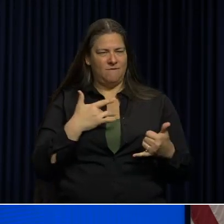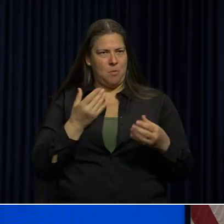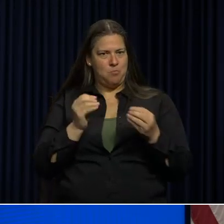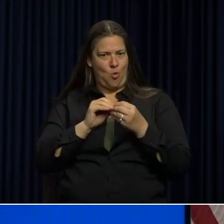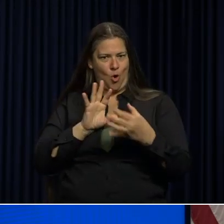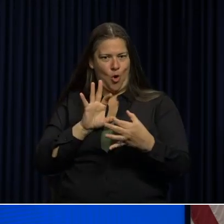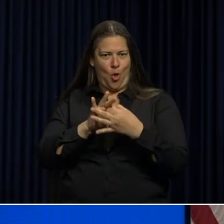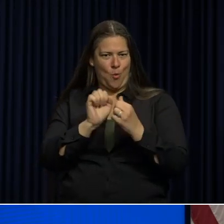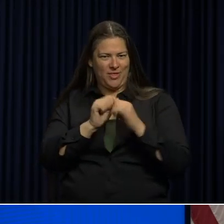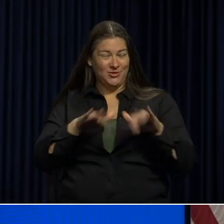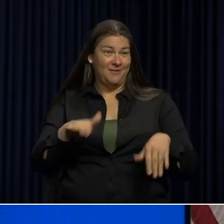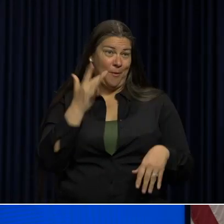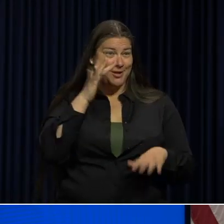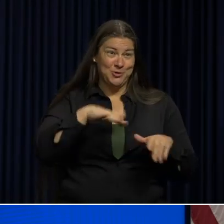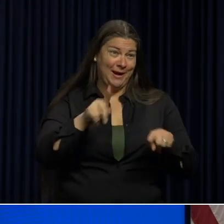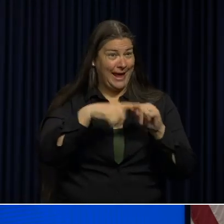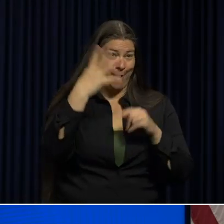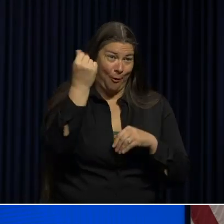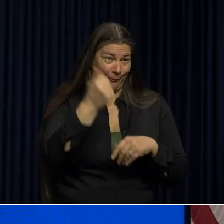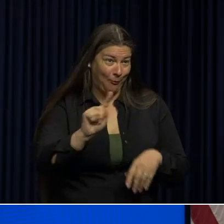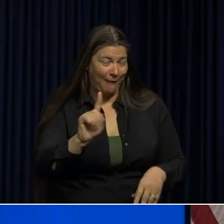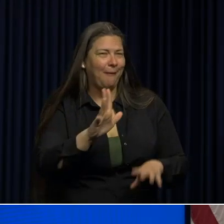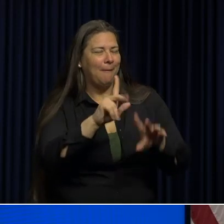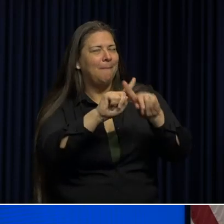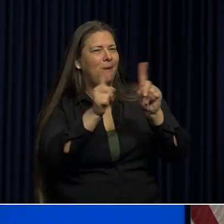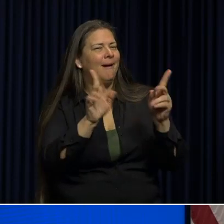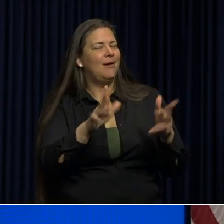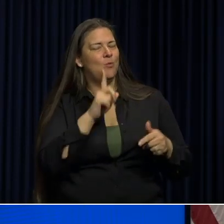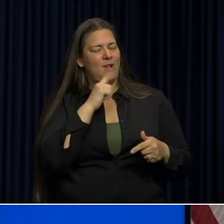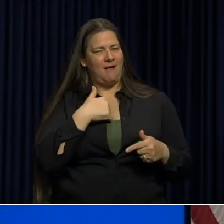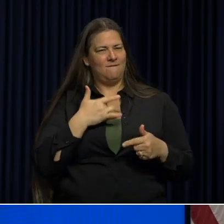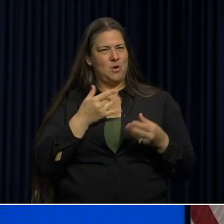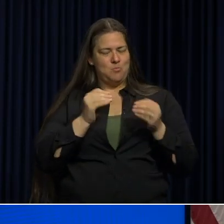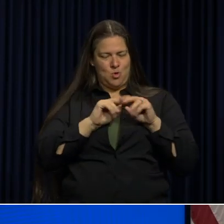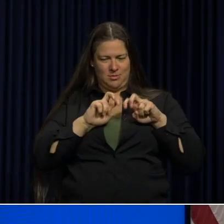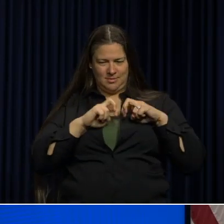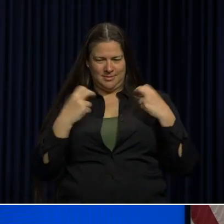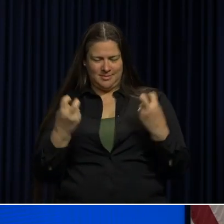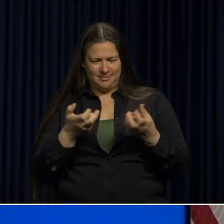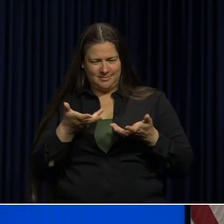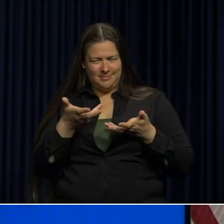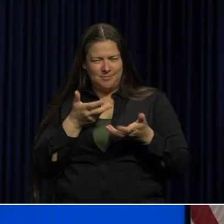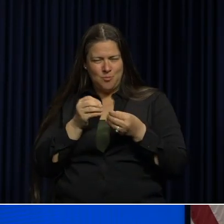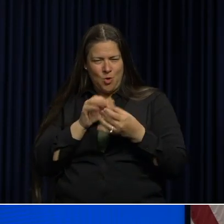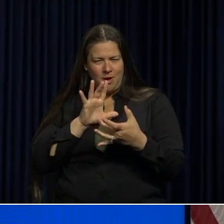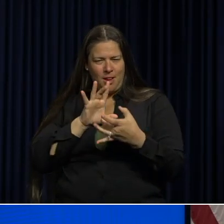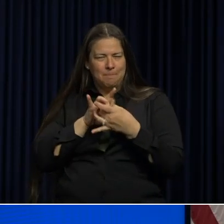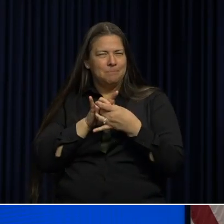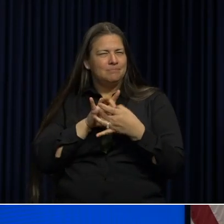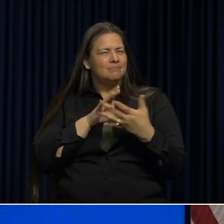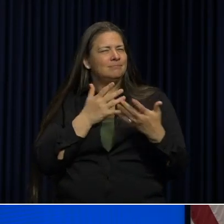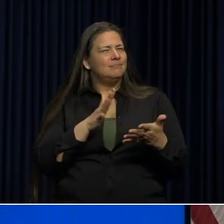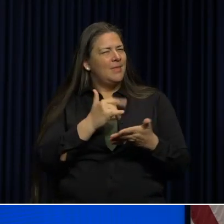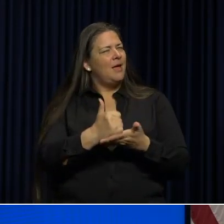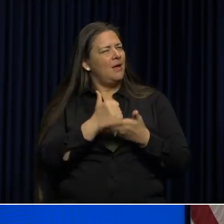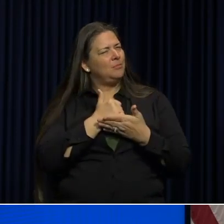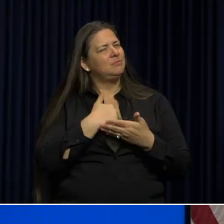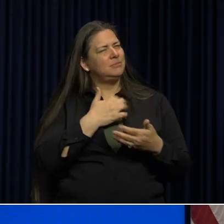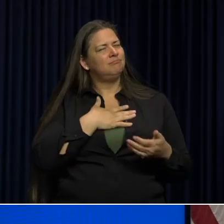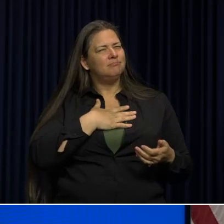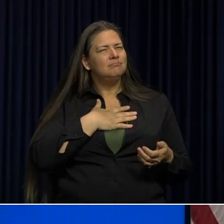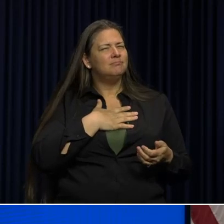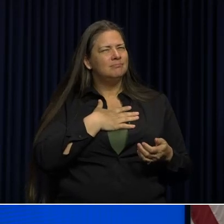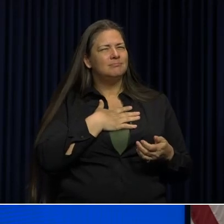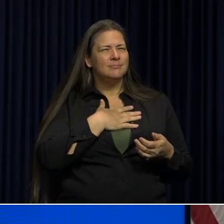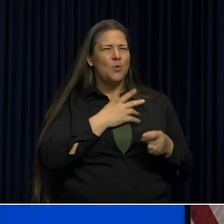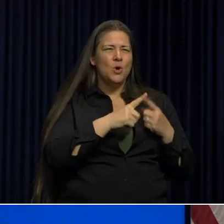not going anywhere, but certainly more connected. And that helps with what I have to do and with what so many of you